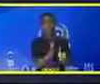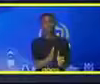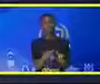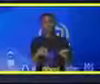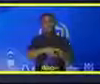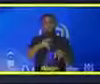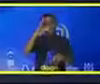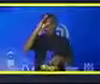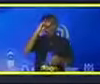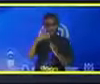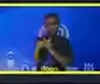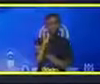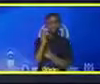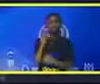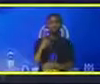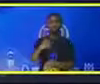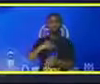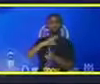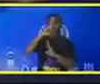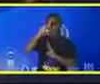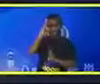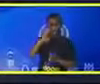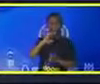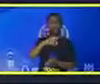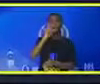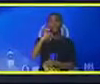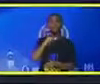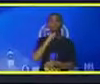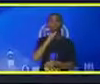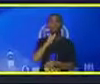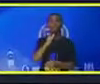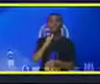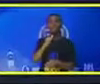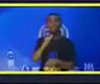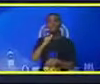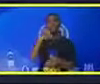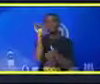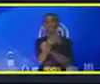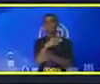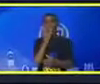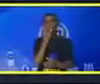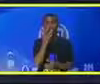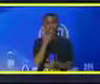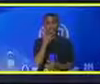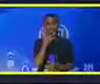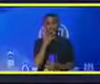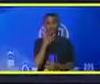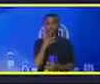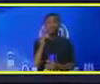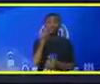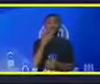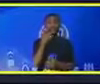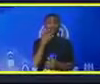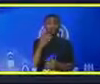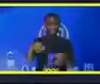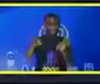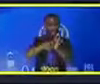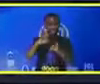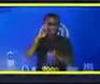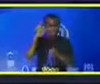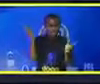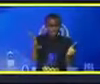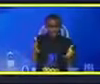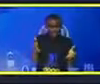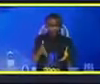God, with all due respect and not to flatter, the favor of God can rest upon you, and one person can come into your life and